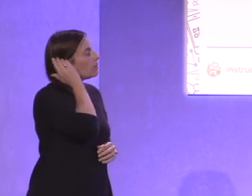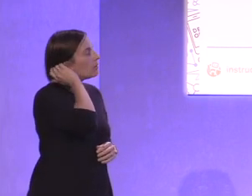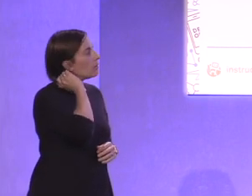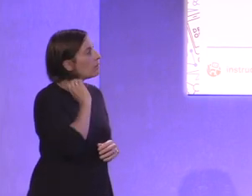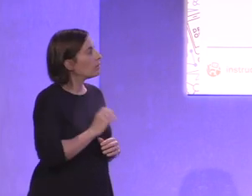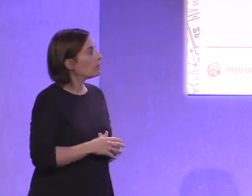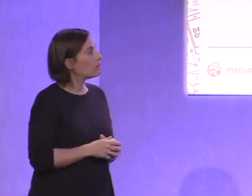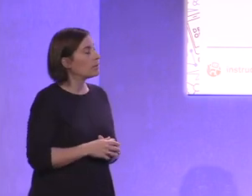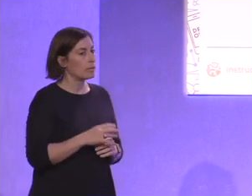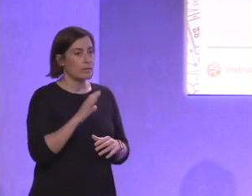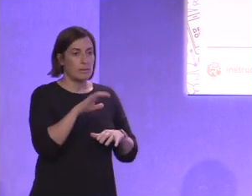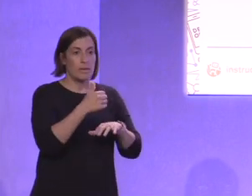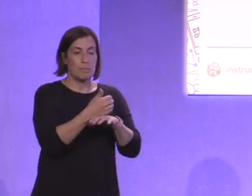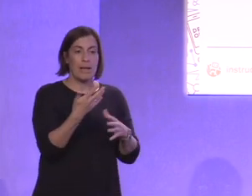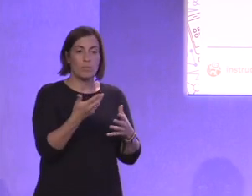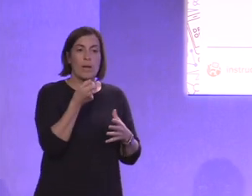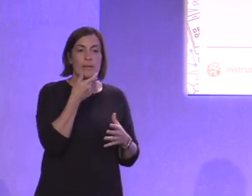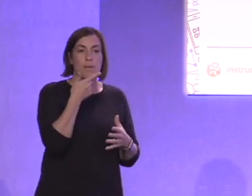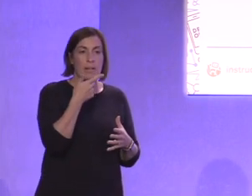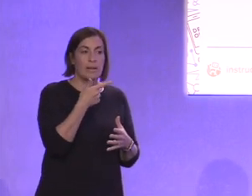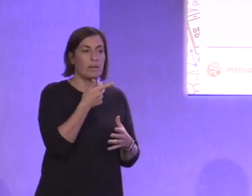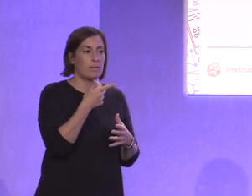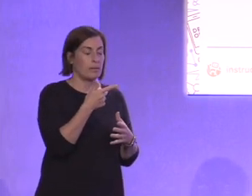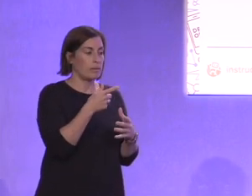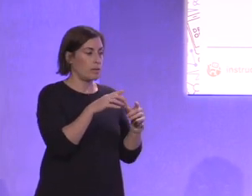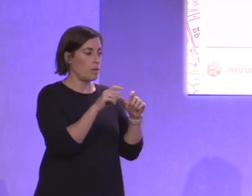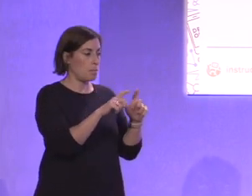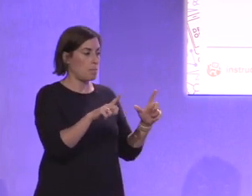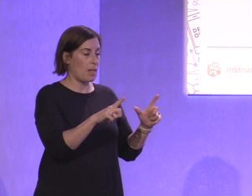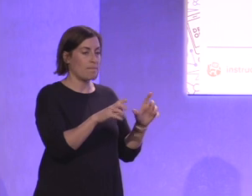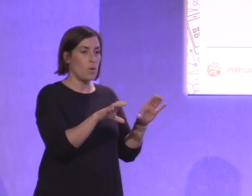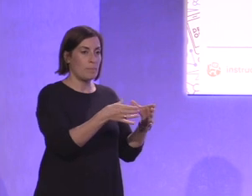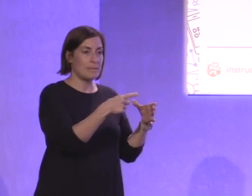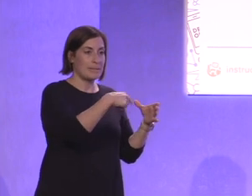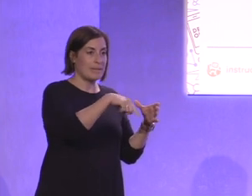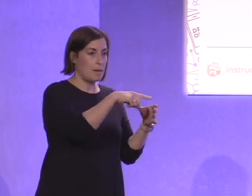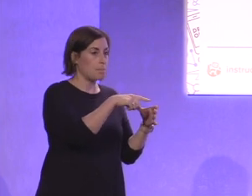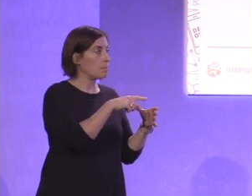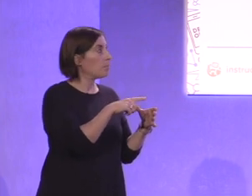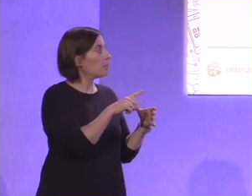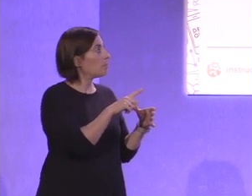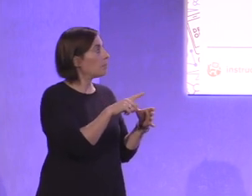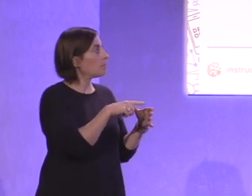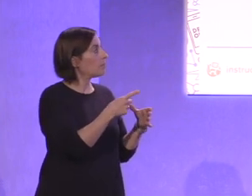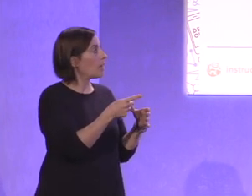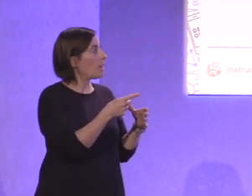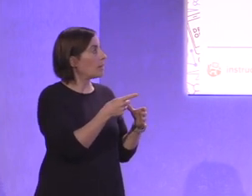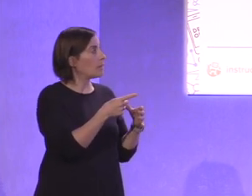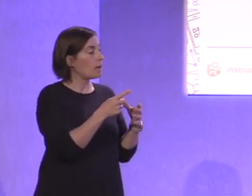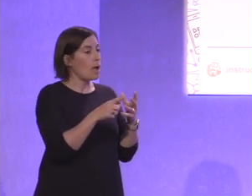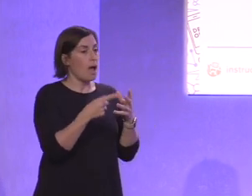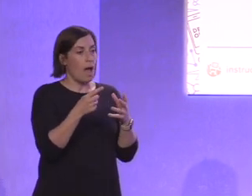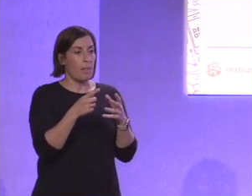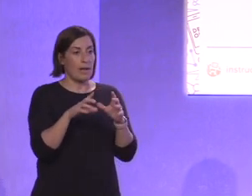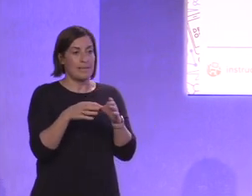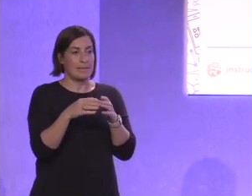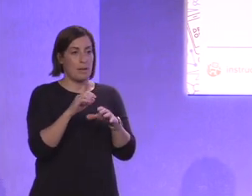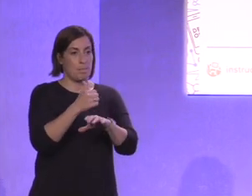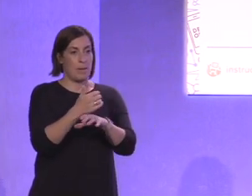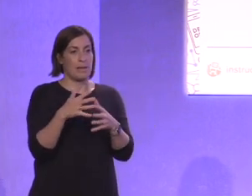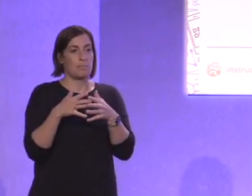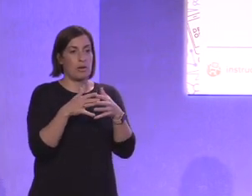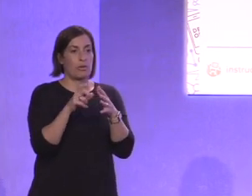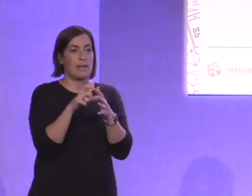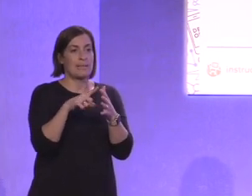We are based in Dublin. That's the platform engineering team. And the application team that builds Tracker is based in Denver. I